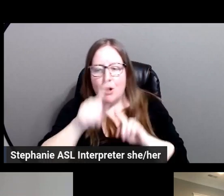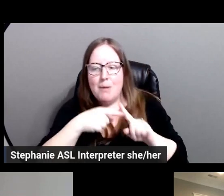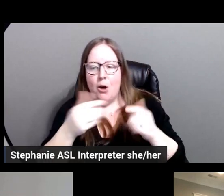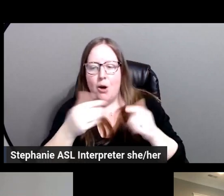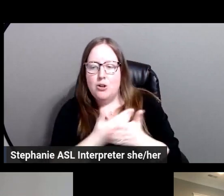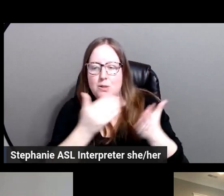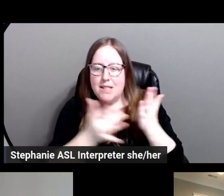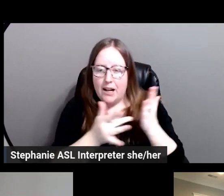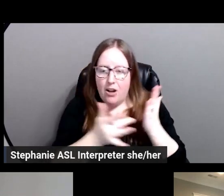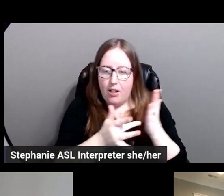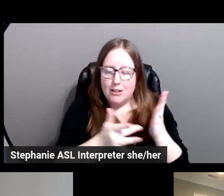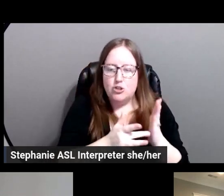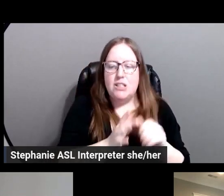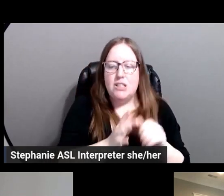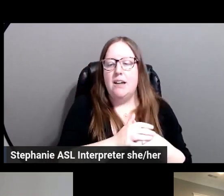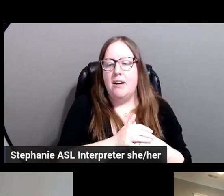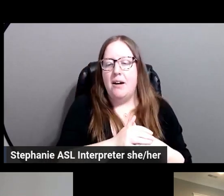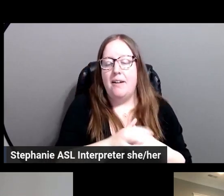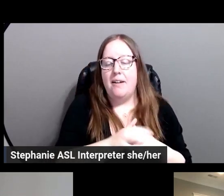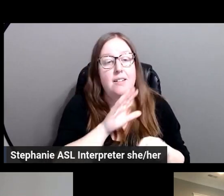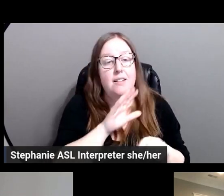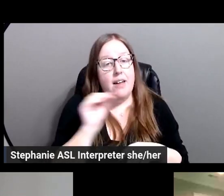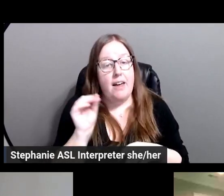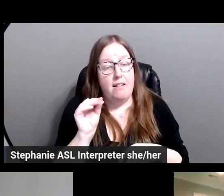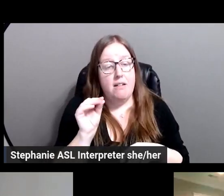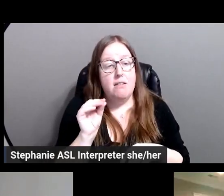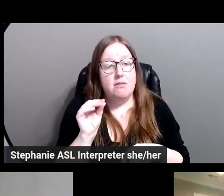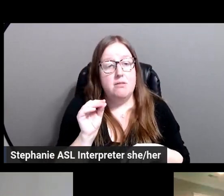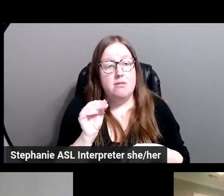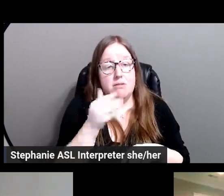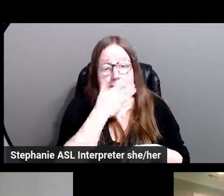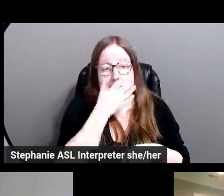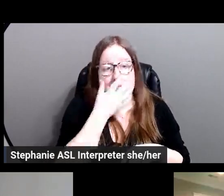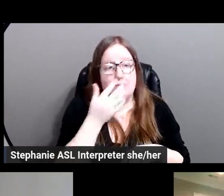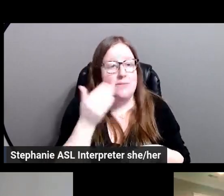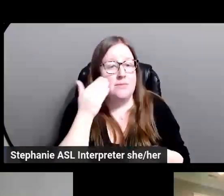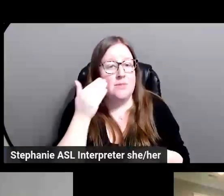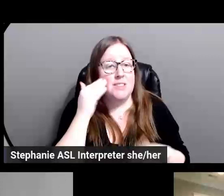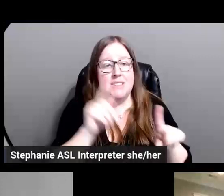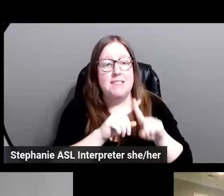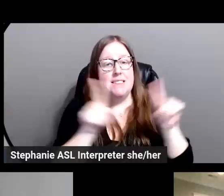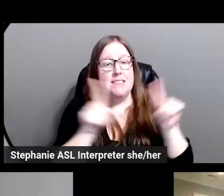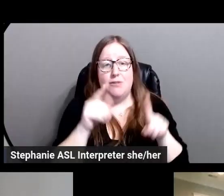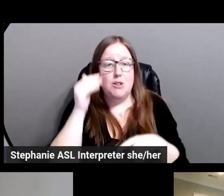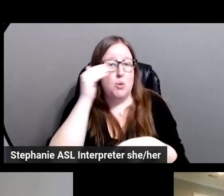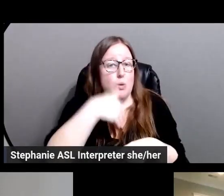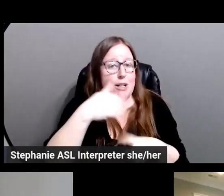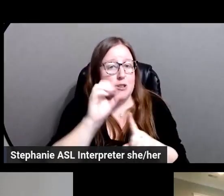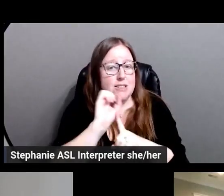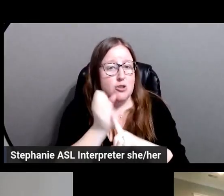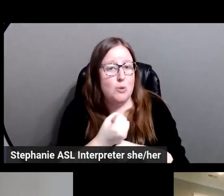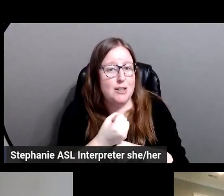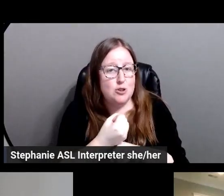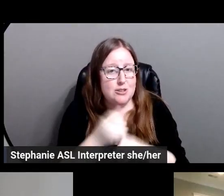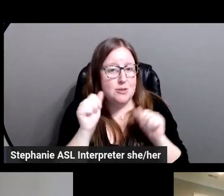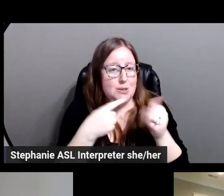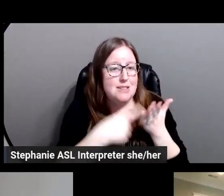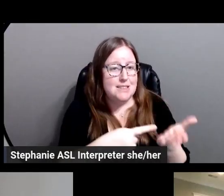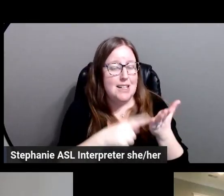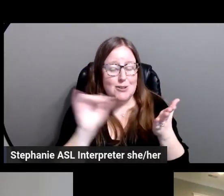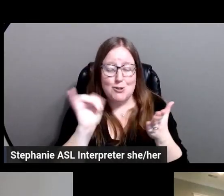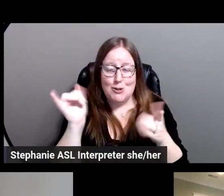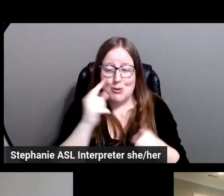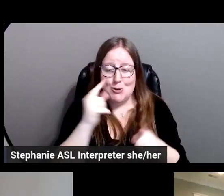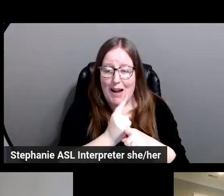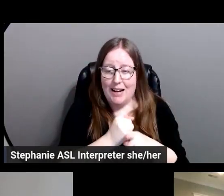technologies, and get into some different weird situations, right? There